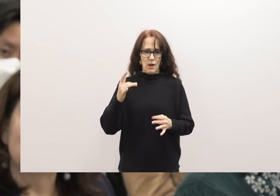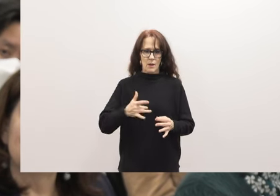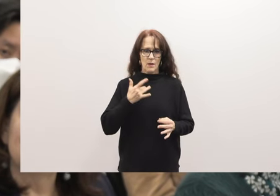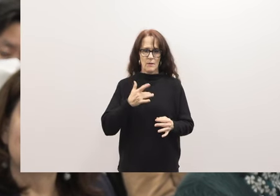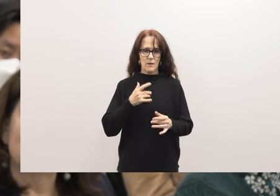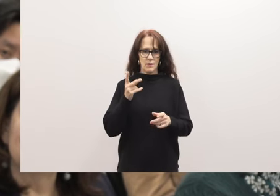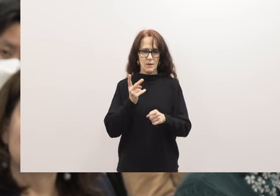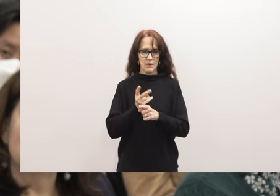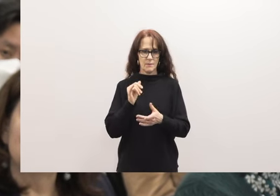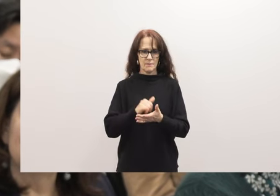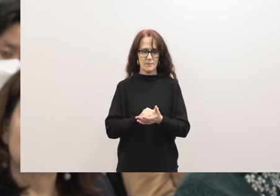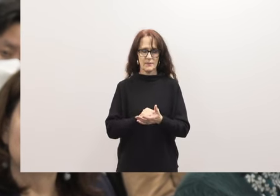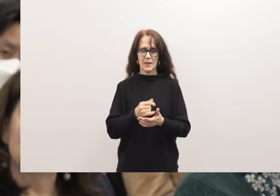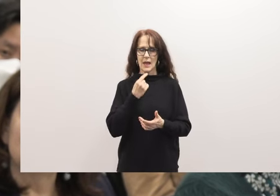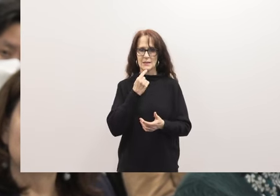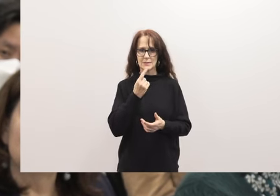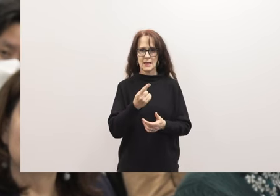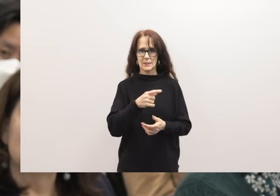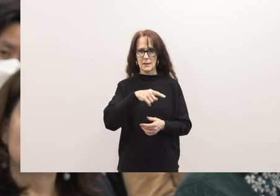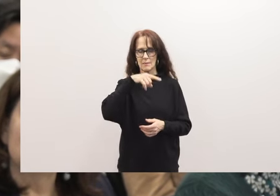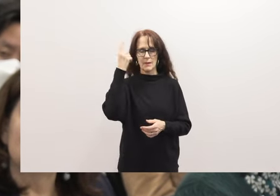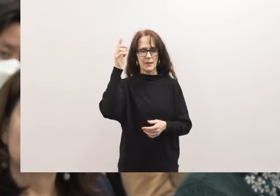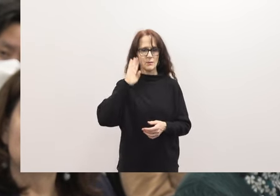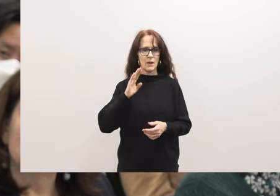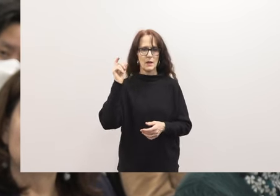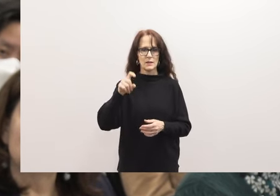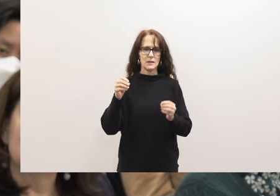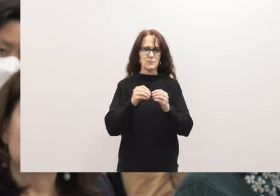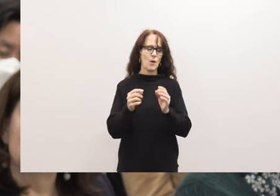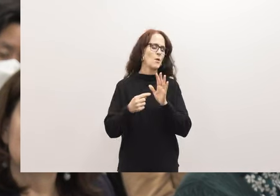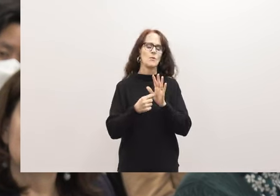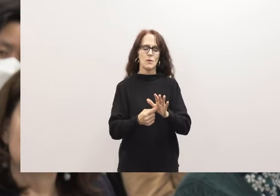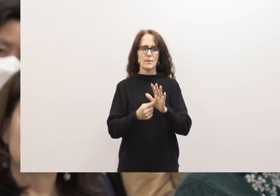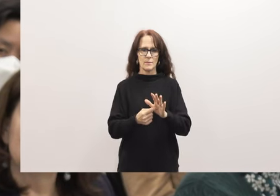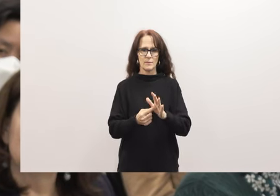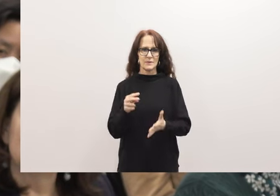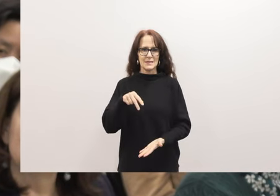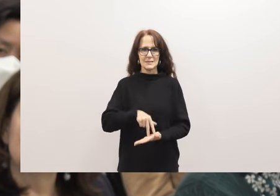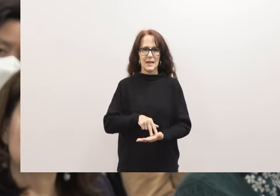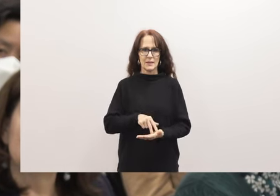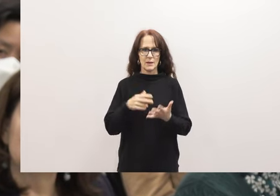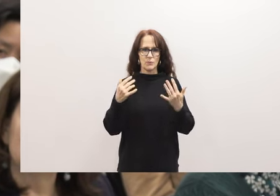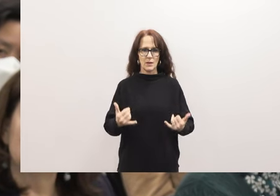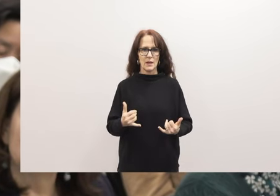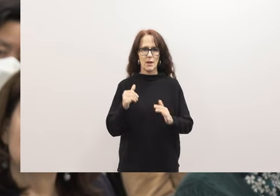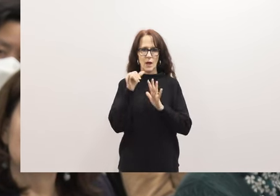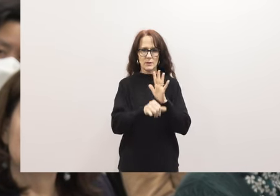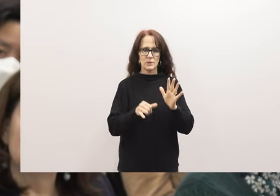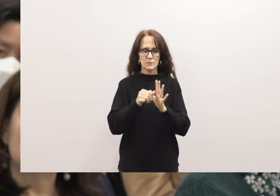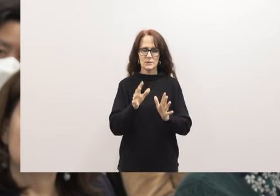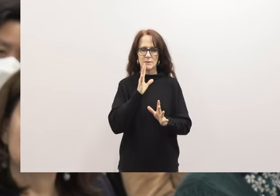have that. I told you guys that black and brown students need more representation. Standing up here right now, being on YouTube,